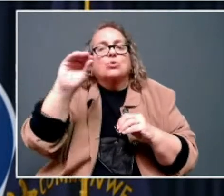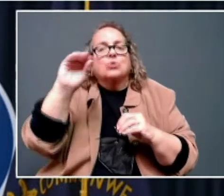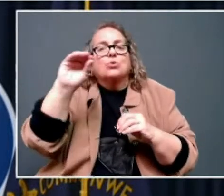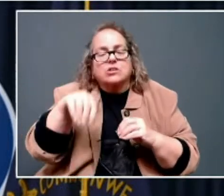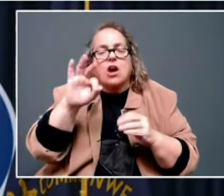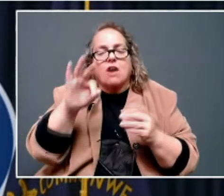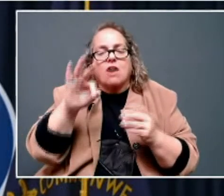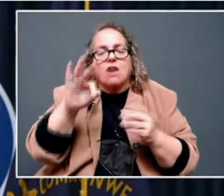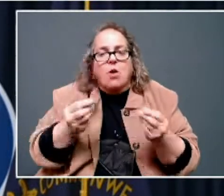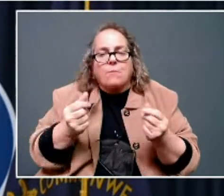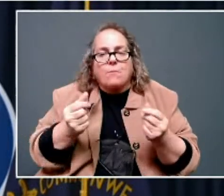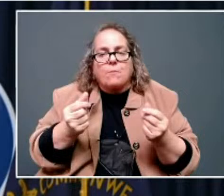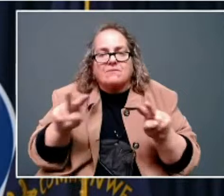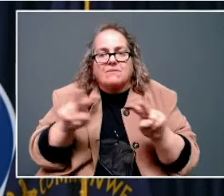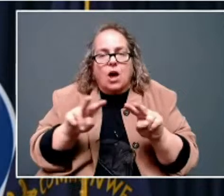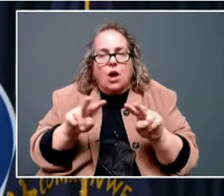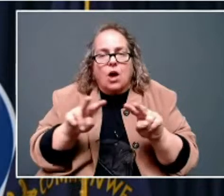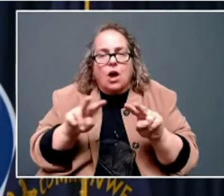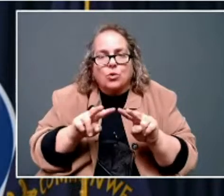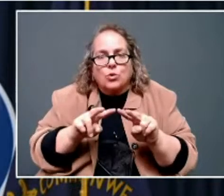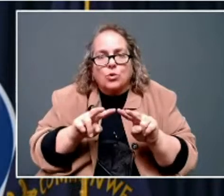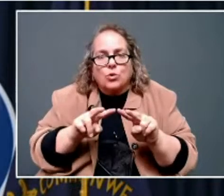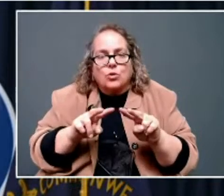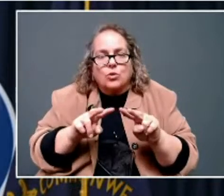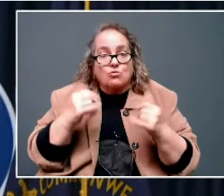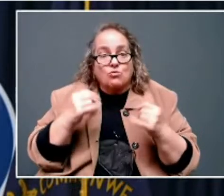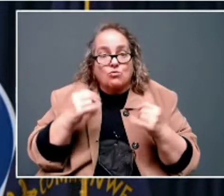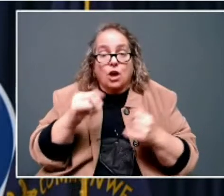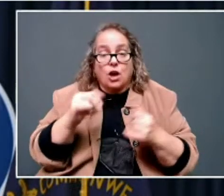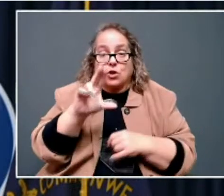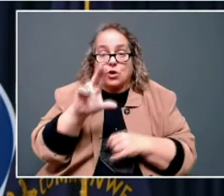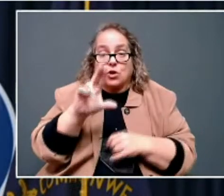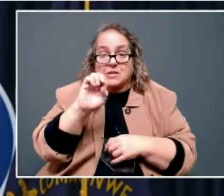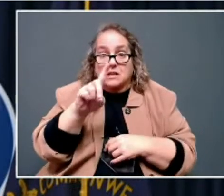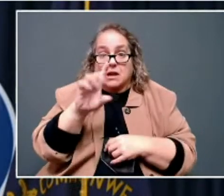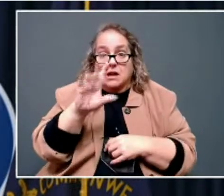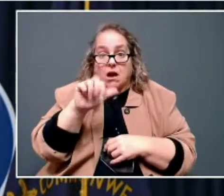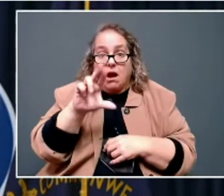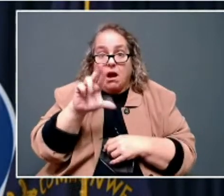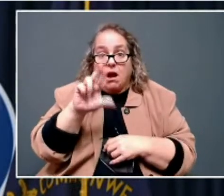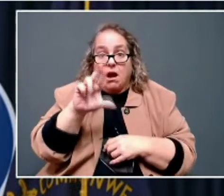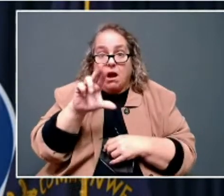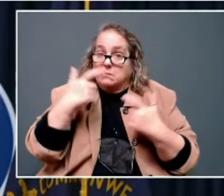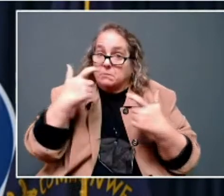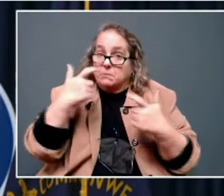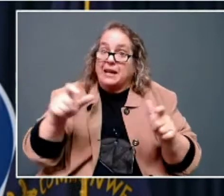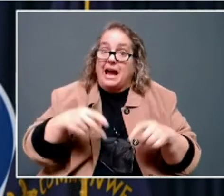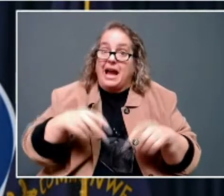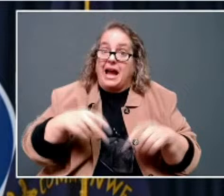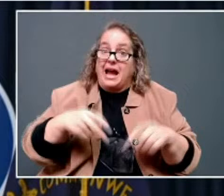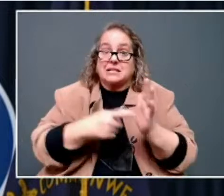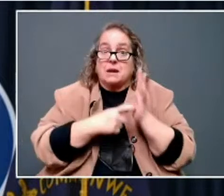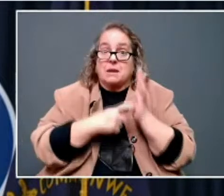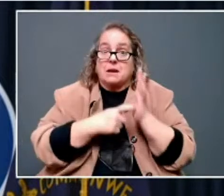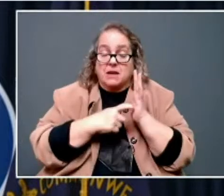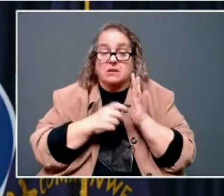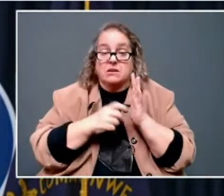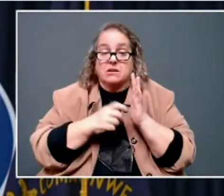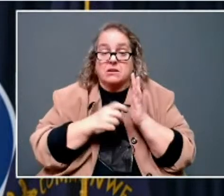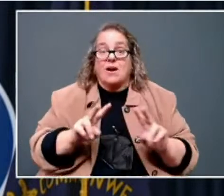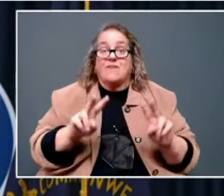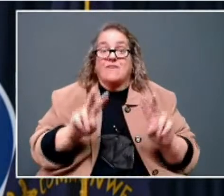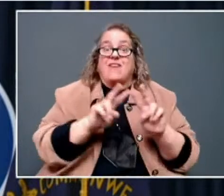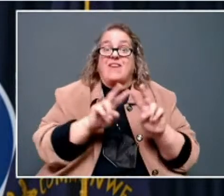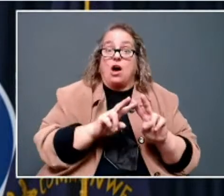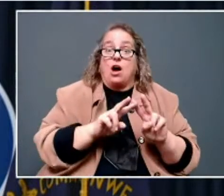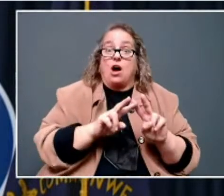value. Right now, used cars are in such demand that value, as opposed to depreciating the last